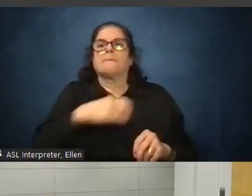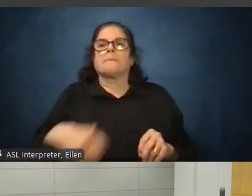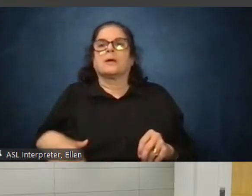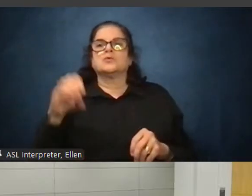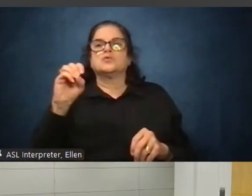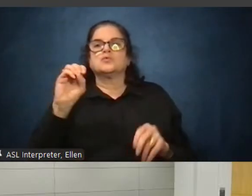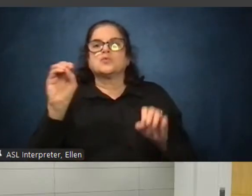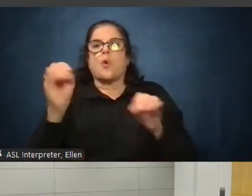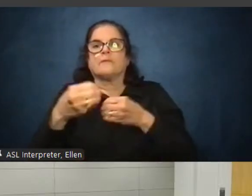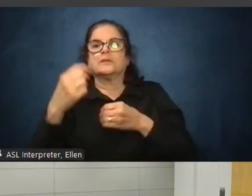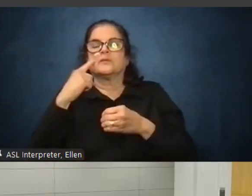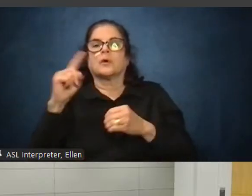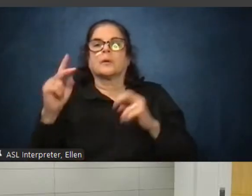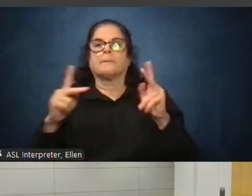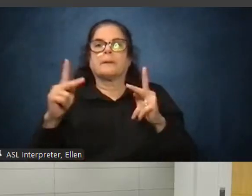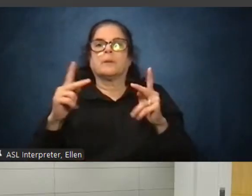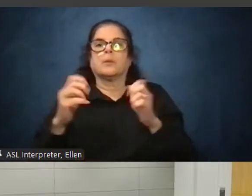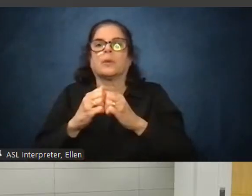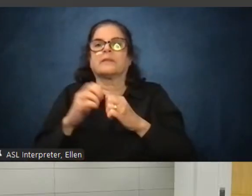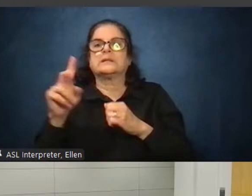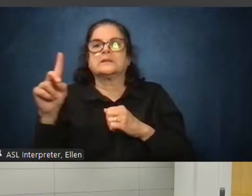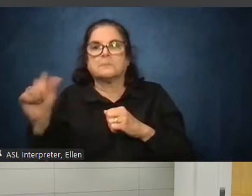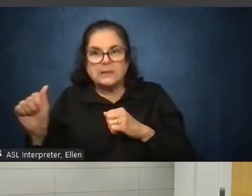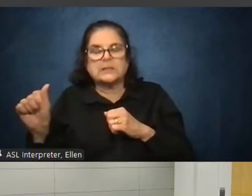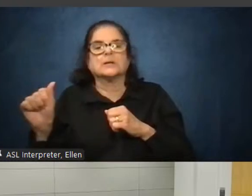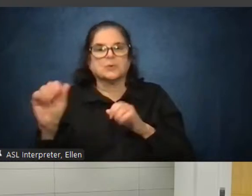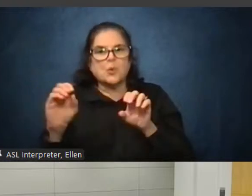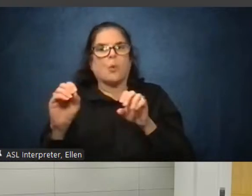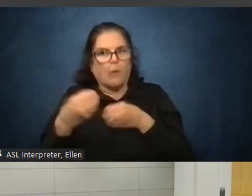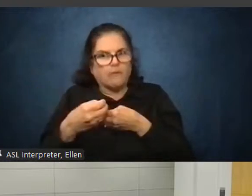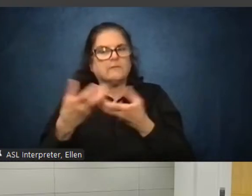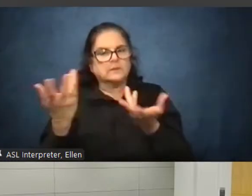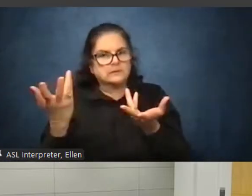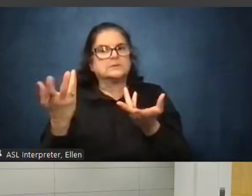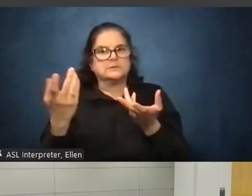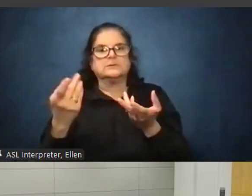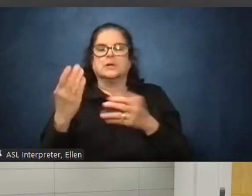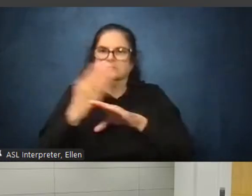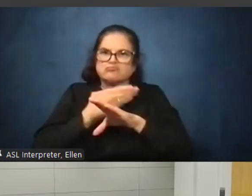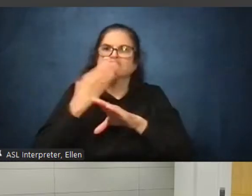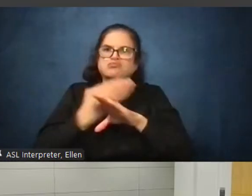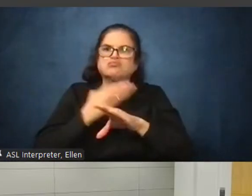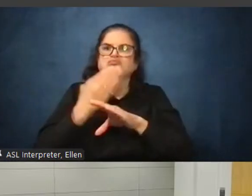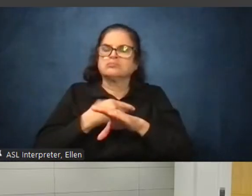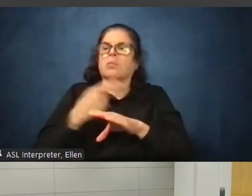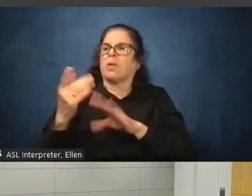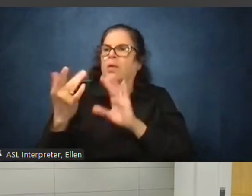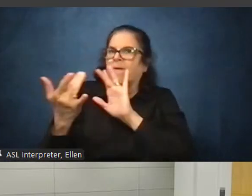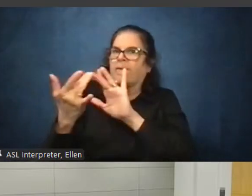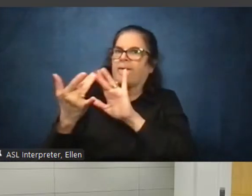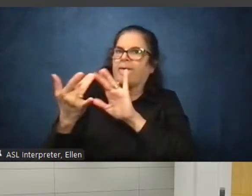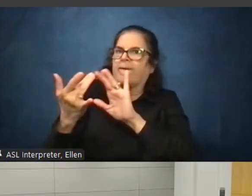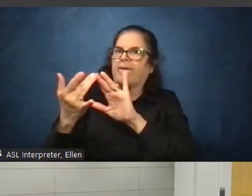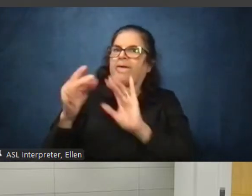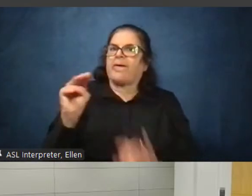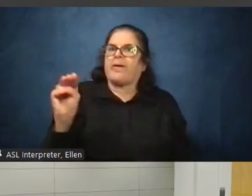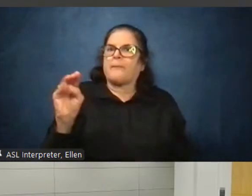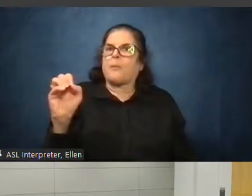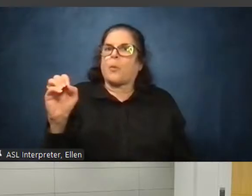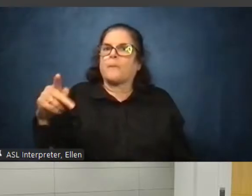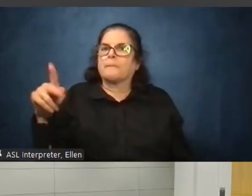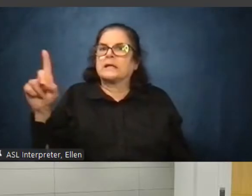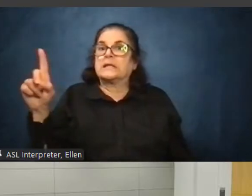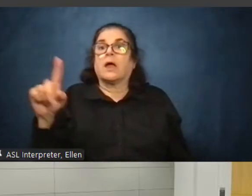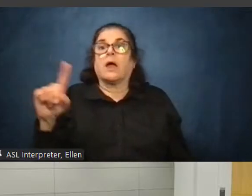it. We are hoping to kind of, as we're updating our standards, continue to follow up with them, but these initial designs were based